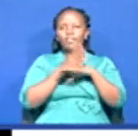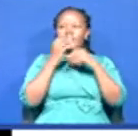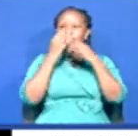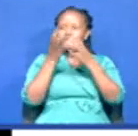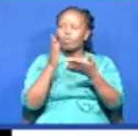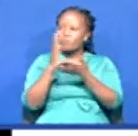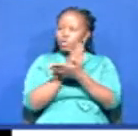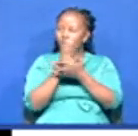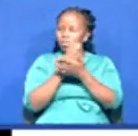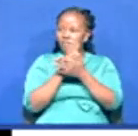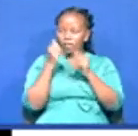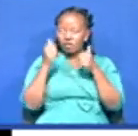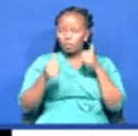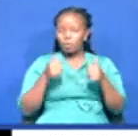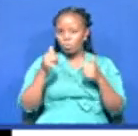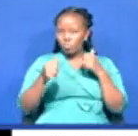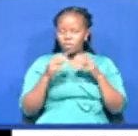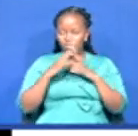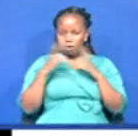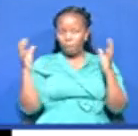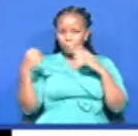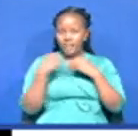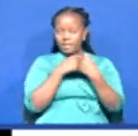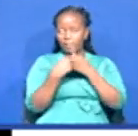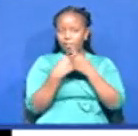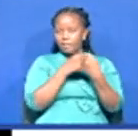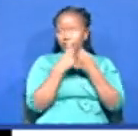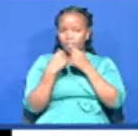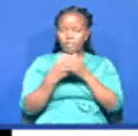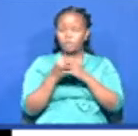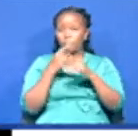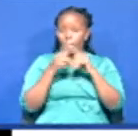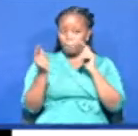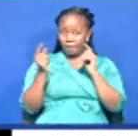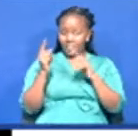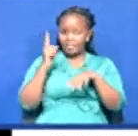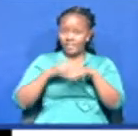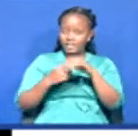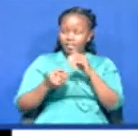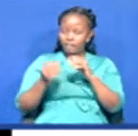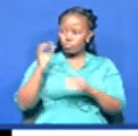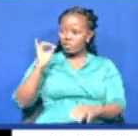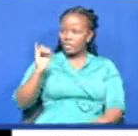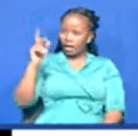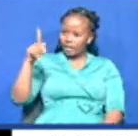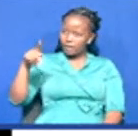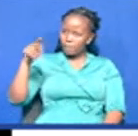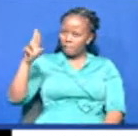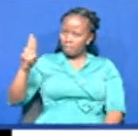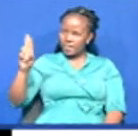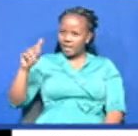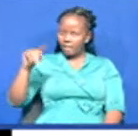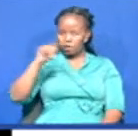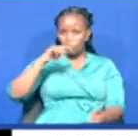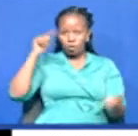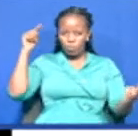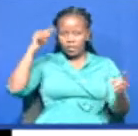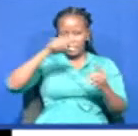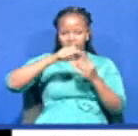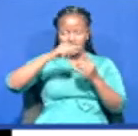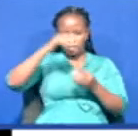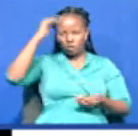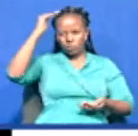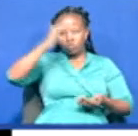that becomes really a big, big challenge. With the IPR recordation, we intend to reduce the amount of